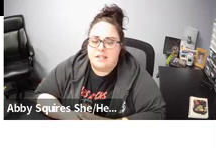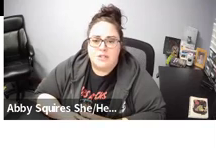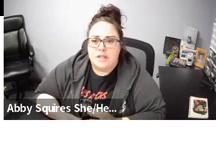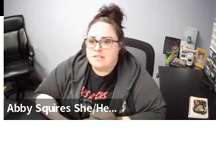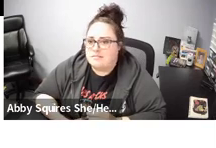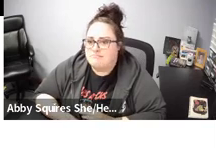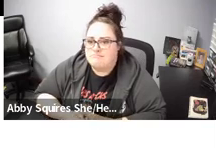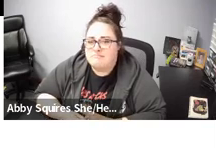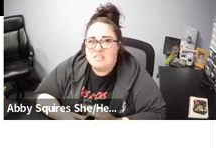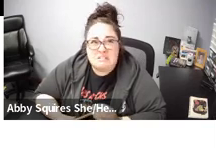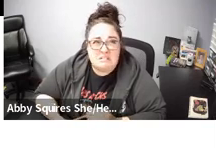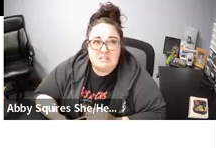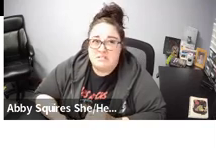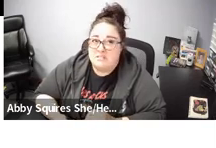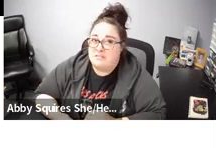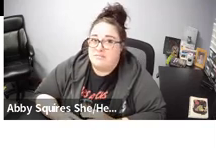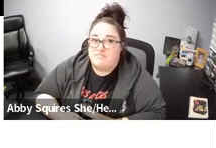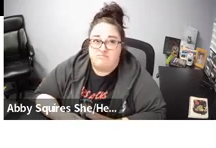back in like